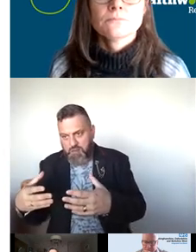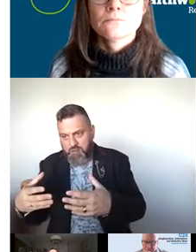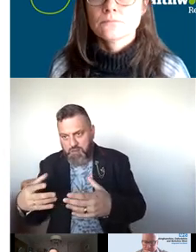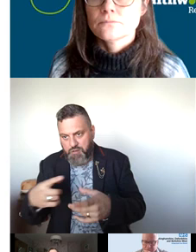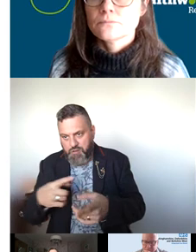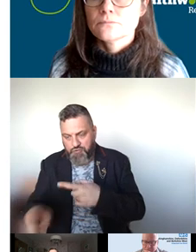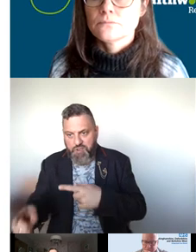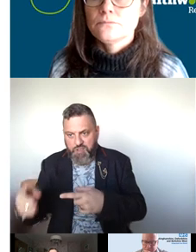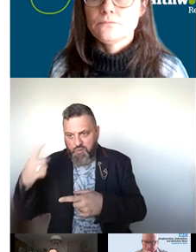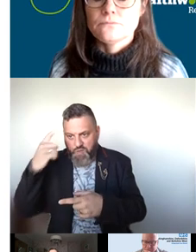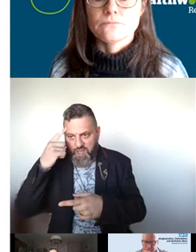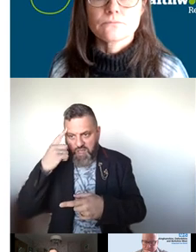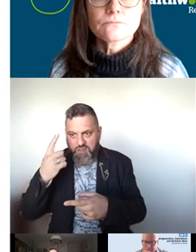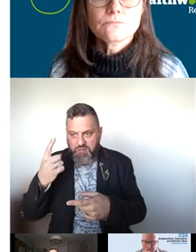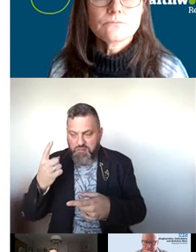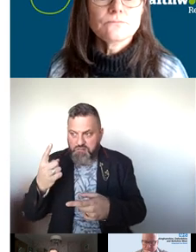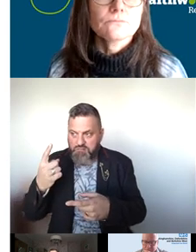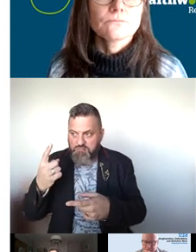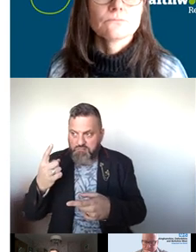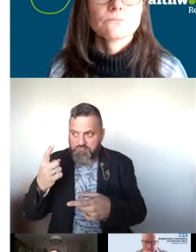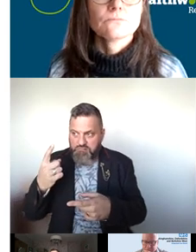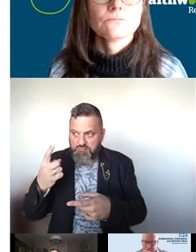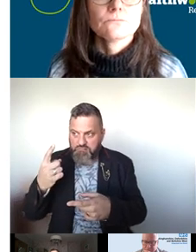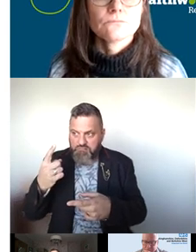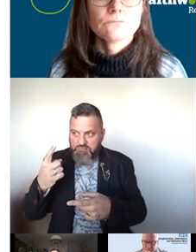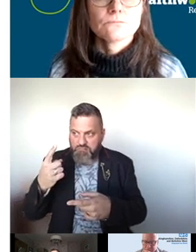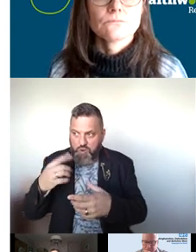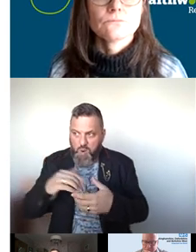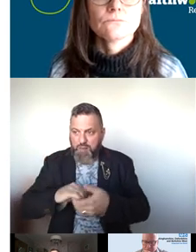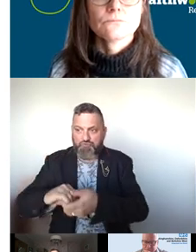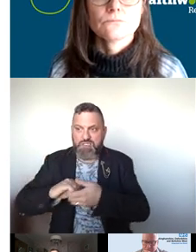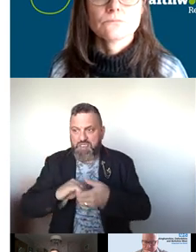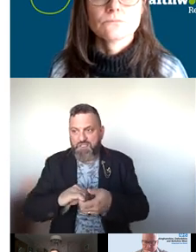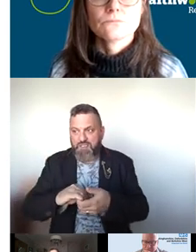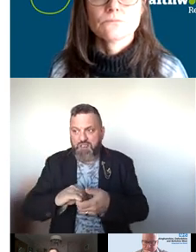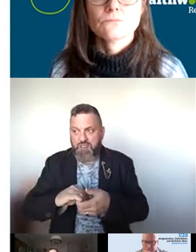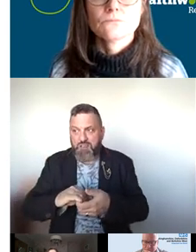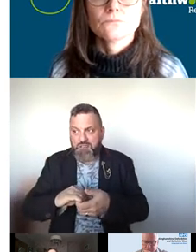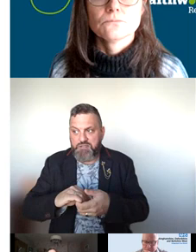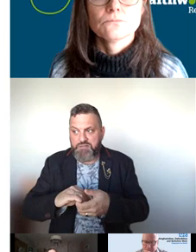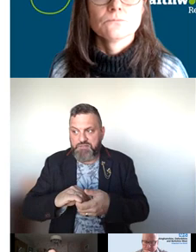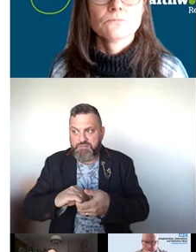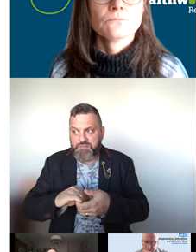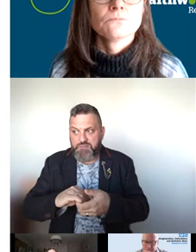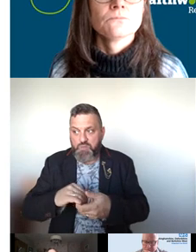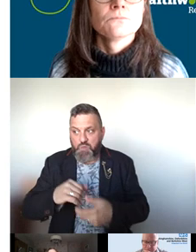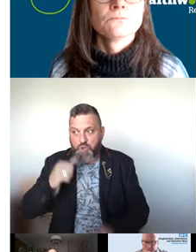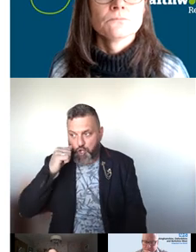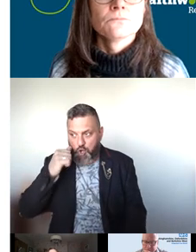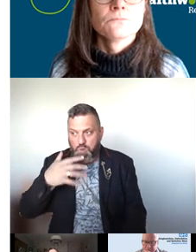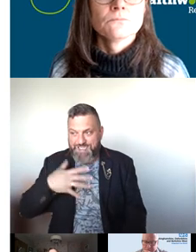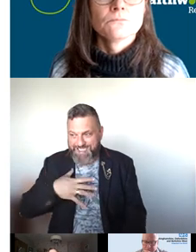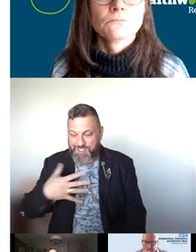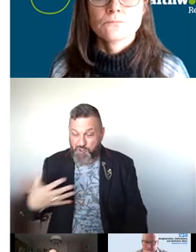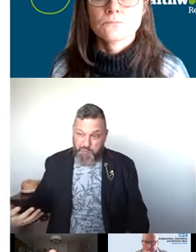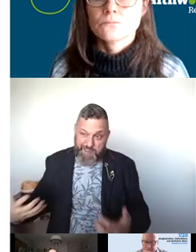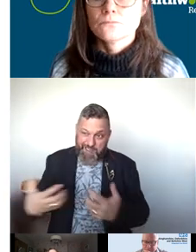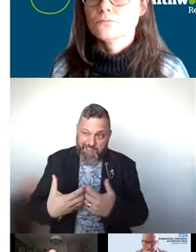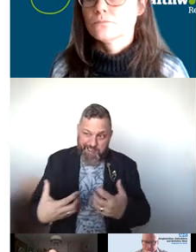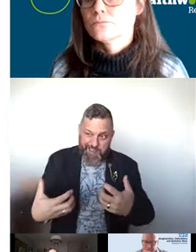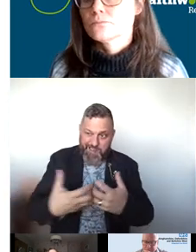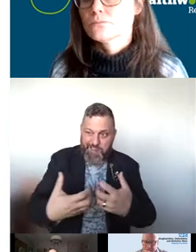collaboratively as we can about supporting and working with our workforce. So there are a number of things that we recognize will need to be built into the next